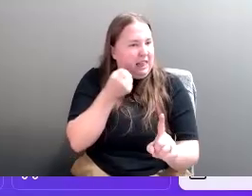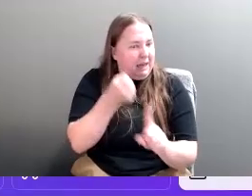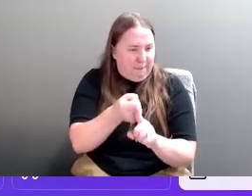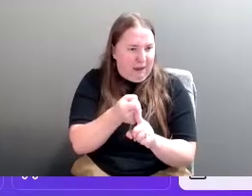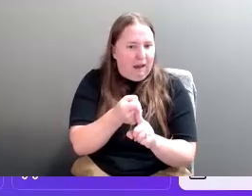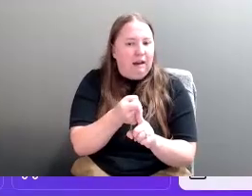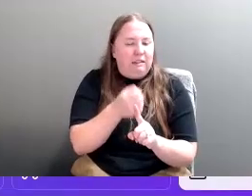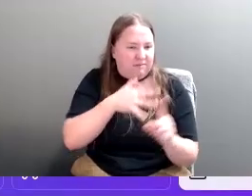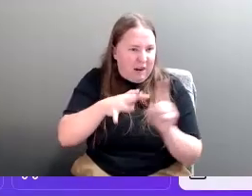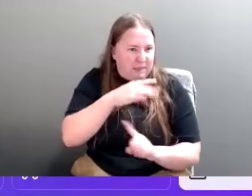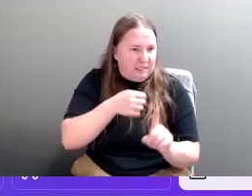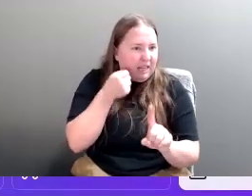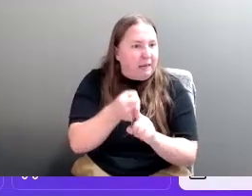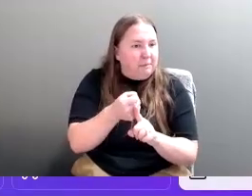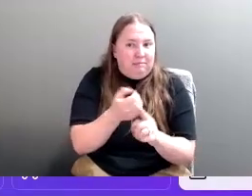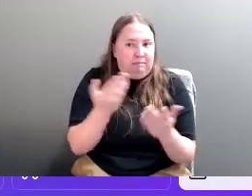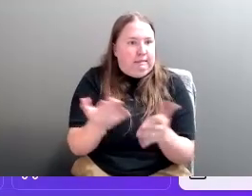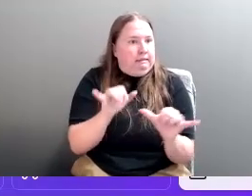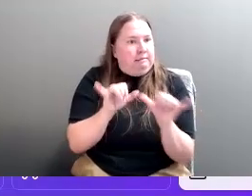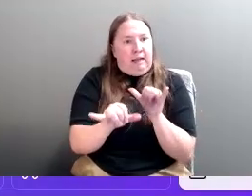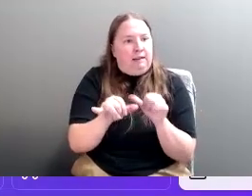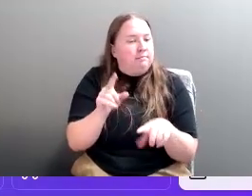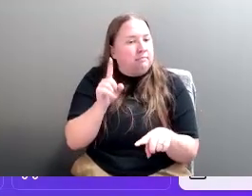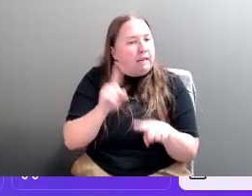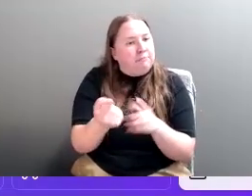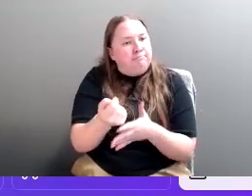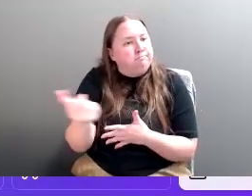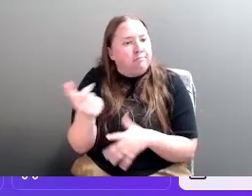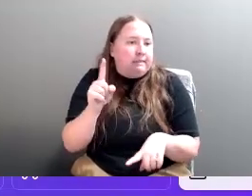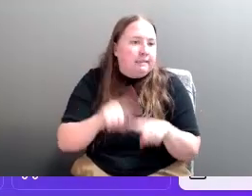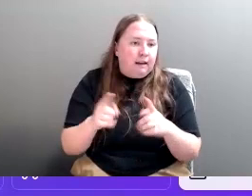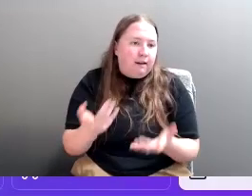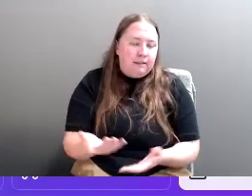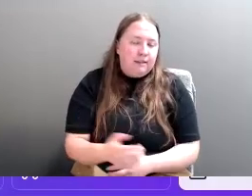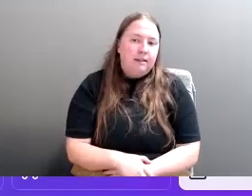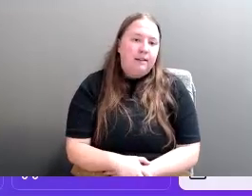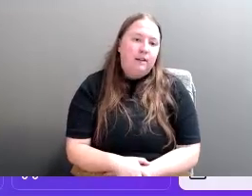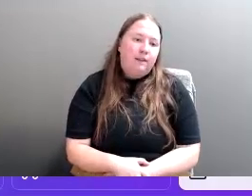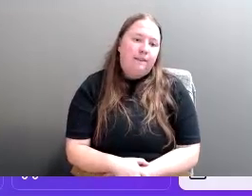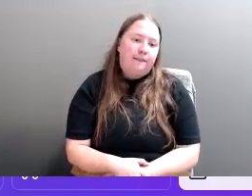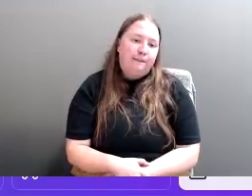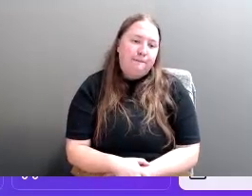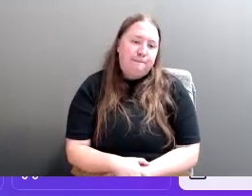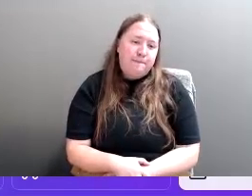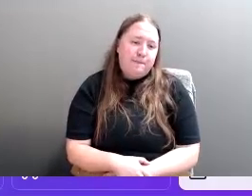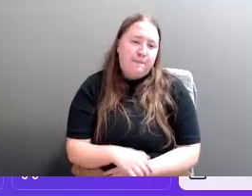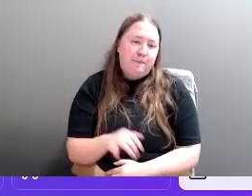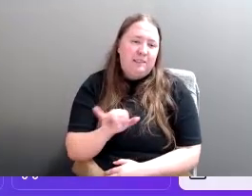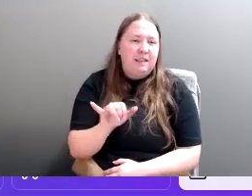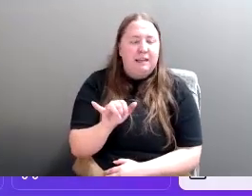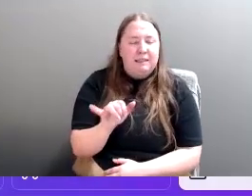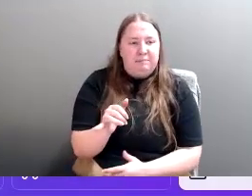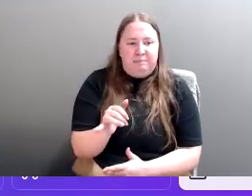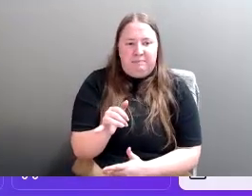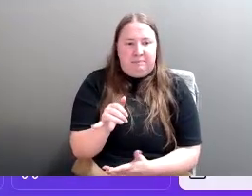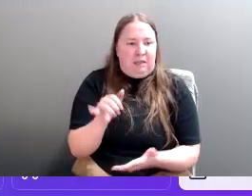of like, it's here to stay. There's nothing we can do at Yeah. this point, like. it's like a kind of like a Pandora's box,